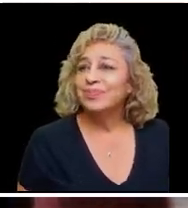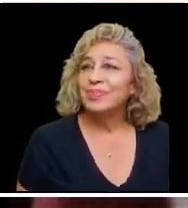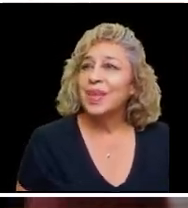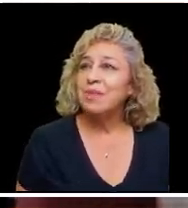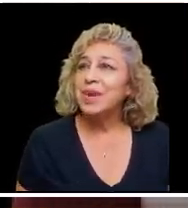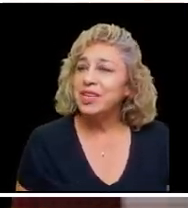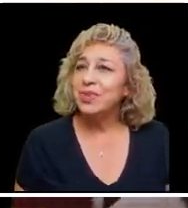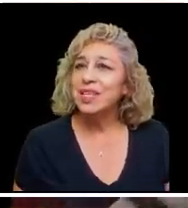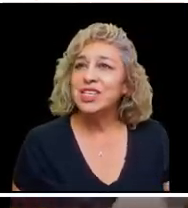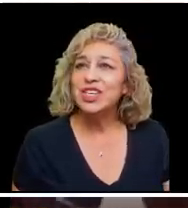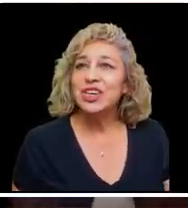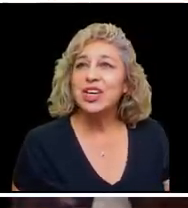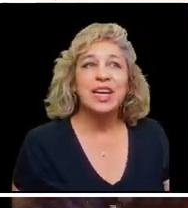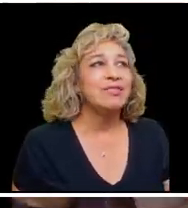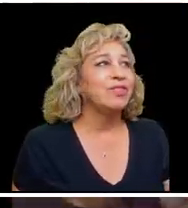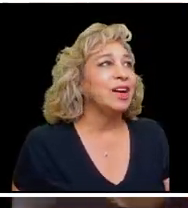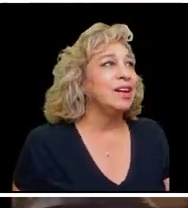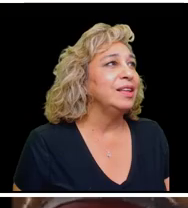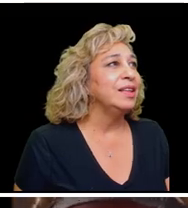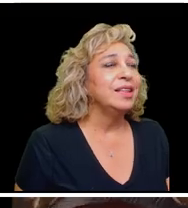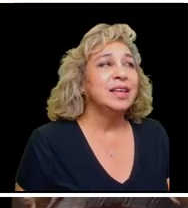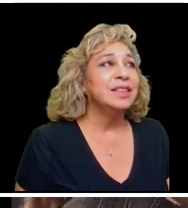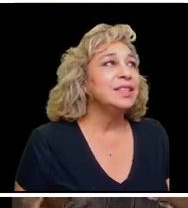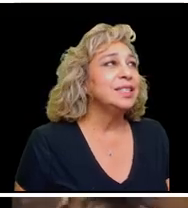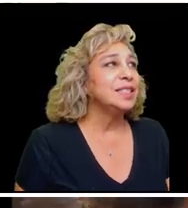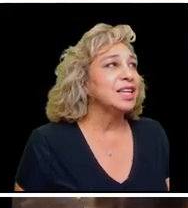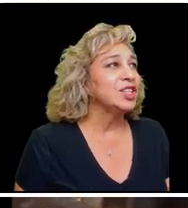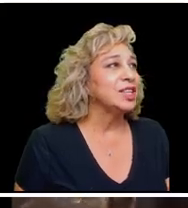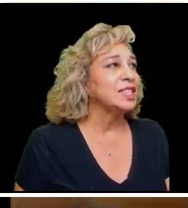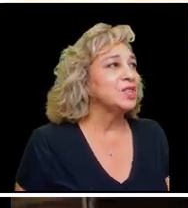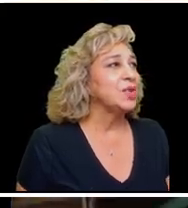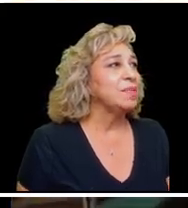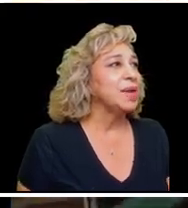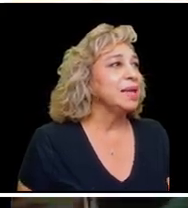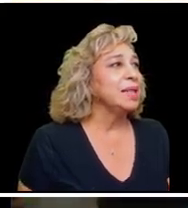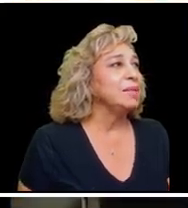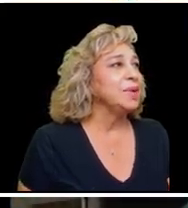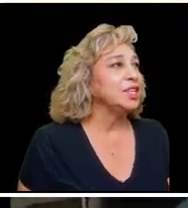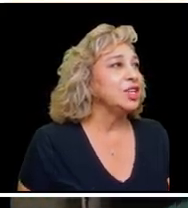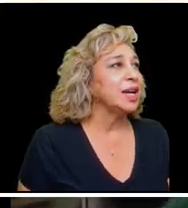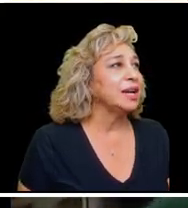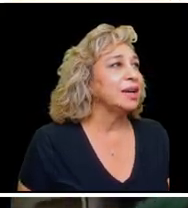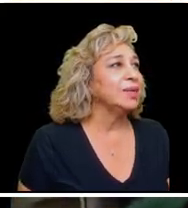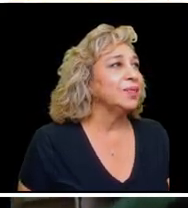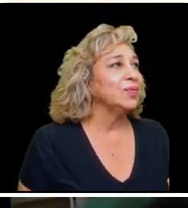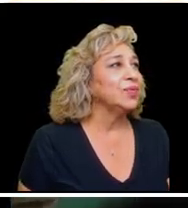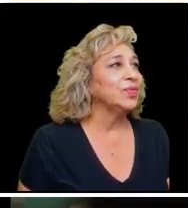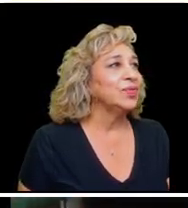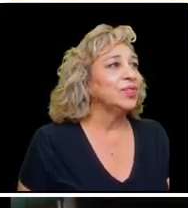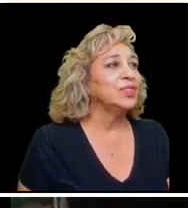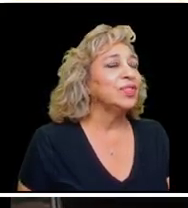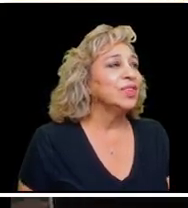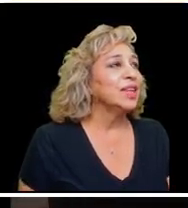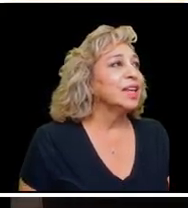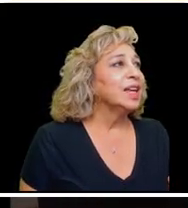I'm not really sure if this is actually streaming let me check